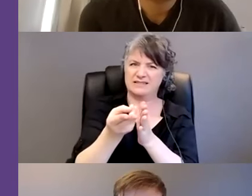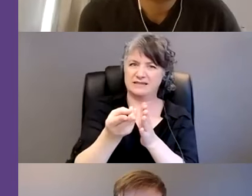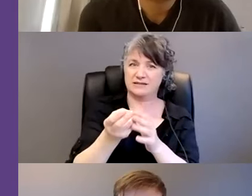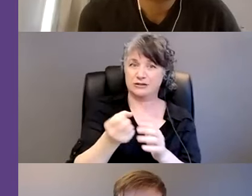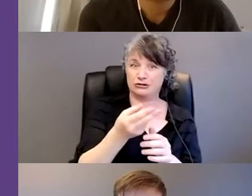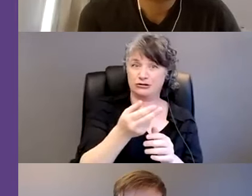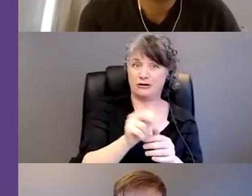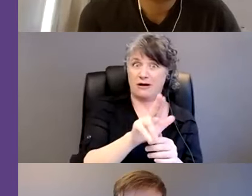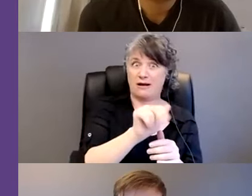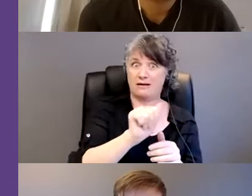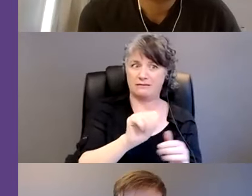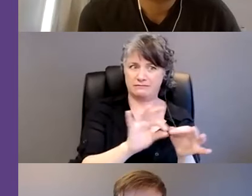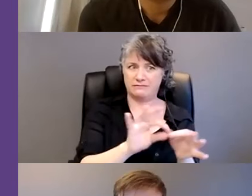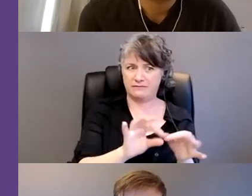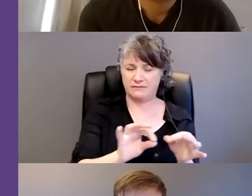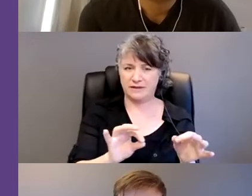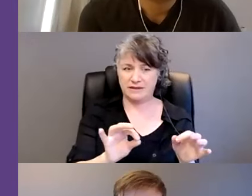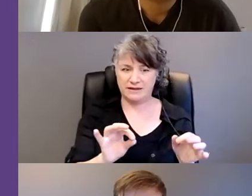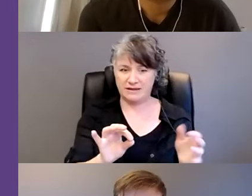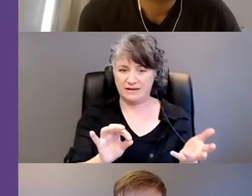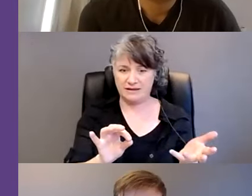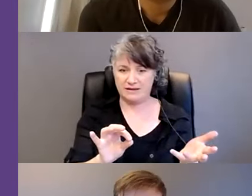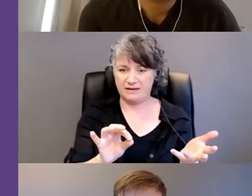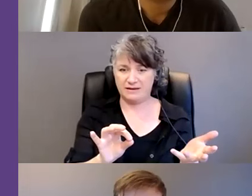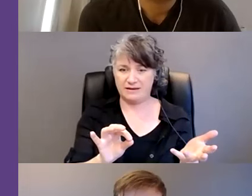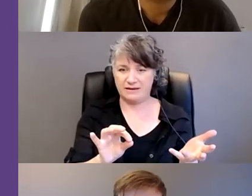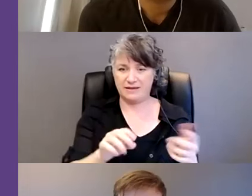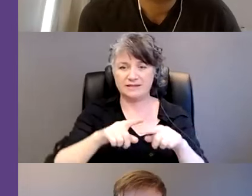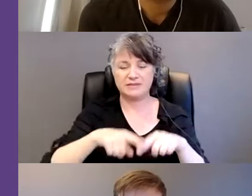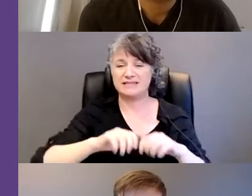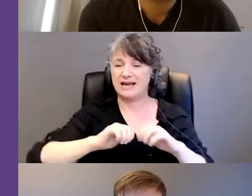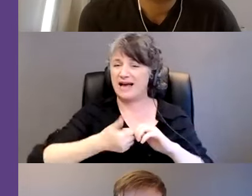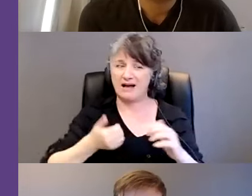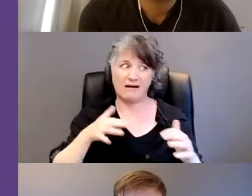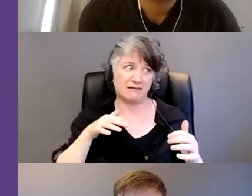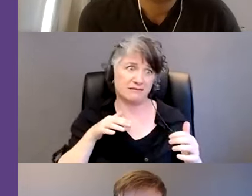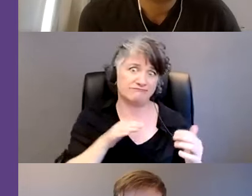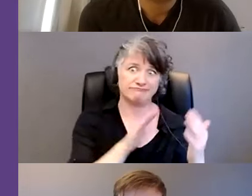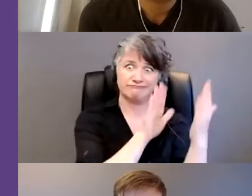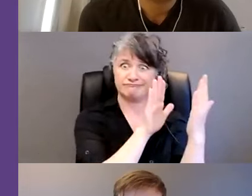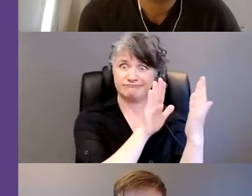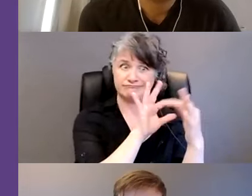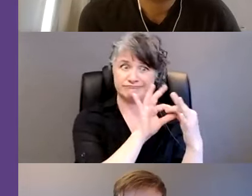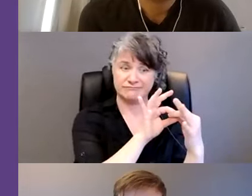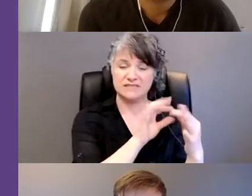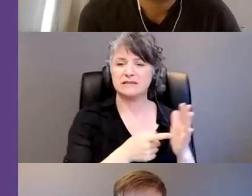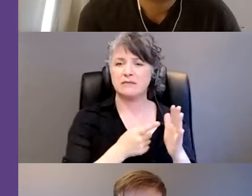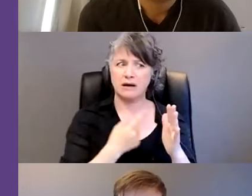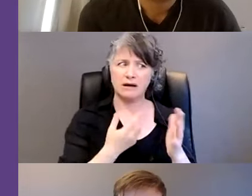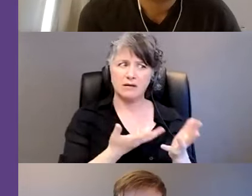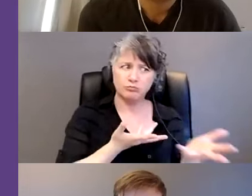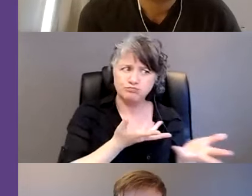too, where she said, like, in once, it's in the art of the delivery, you're able to usually find a